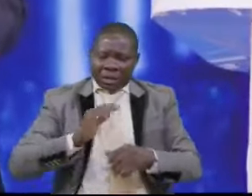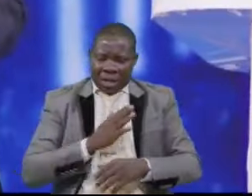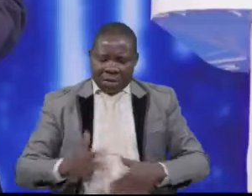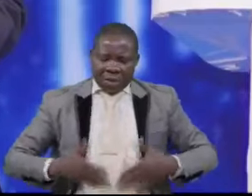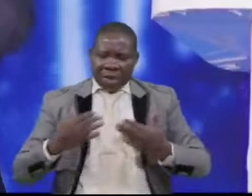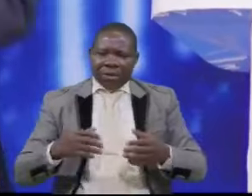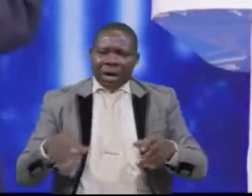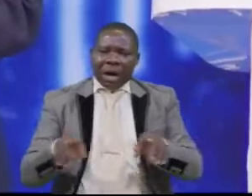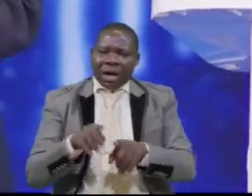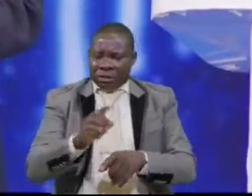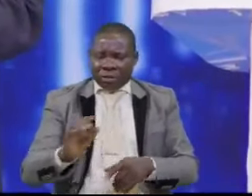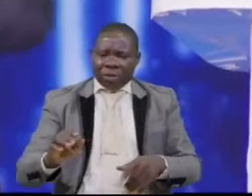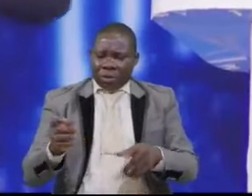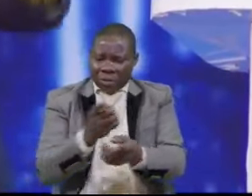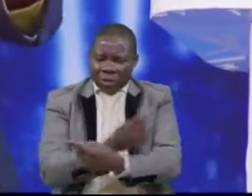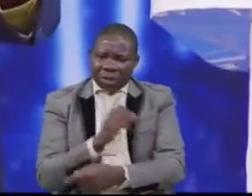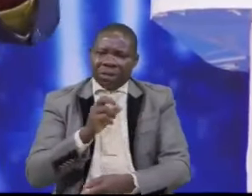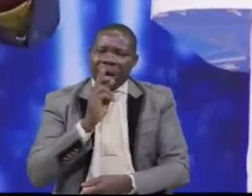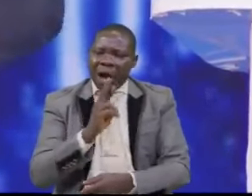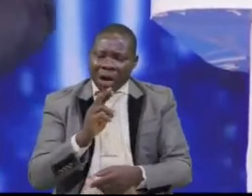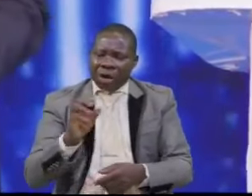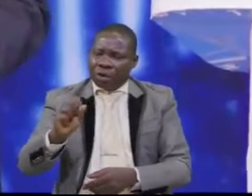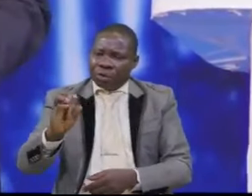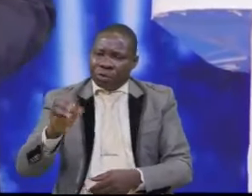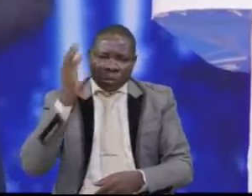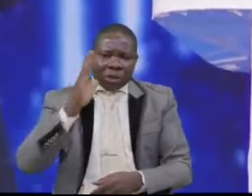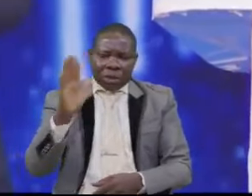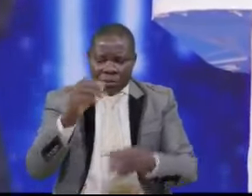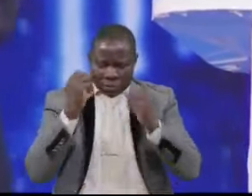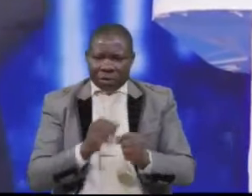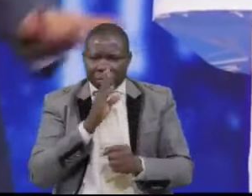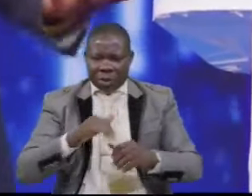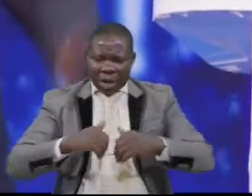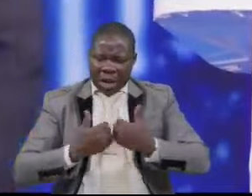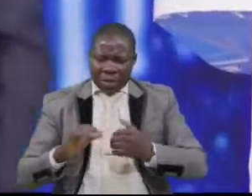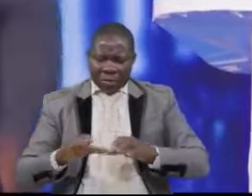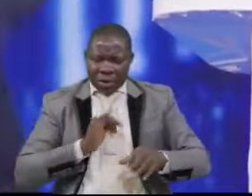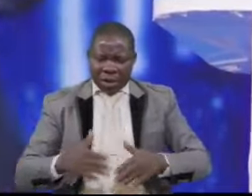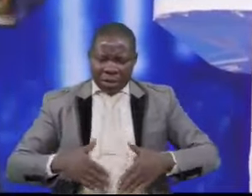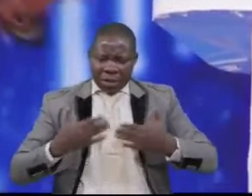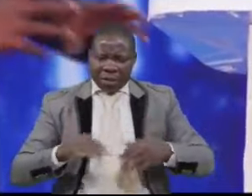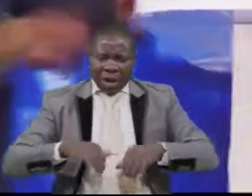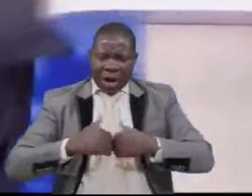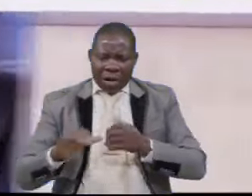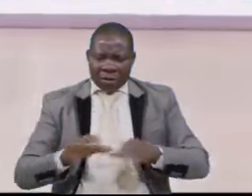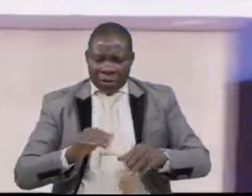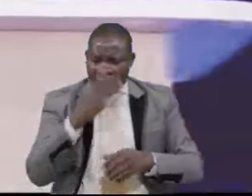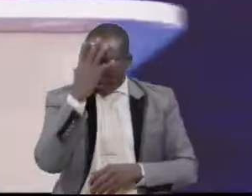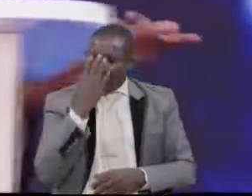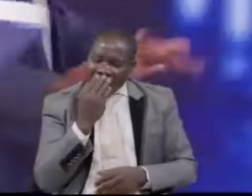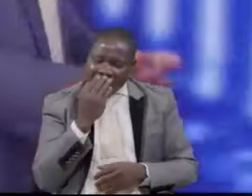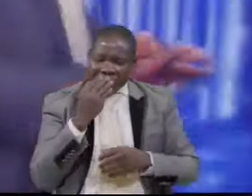How do I live? How do I eat? What do I eat? How do I sleep? How do I rest? How do I exercise? How do